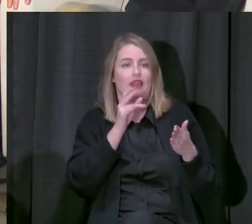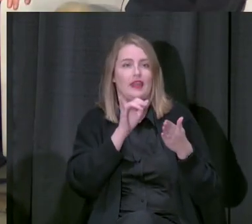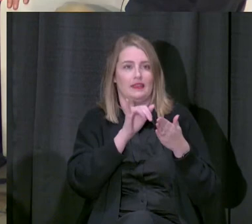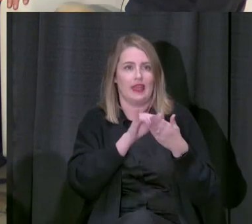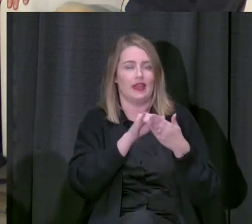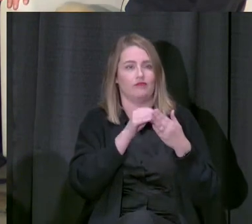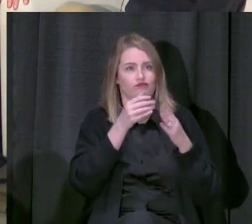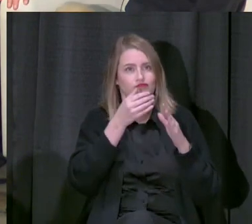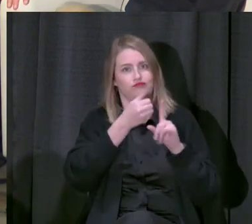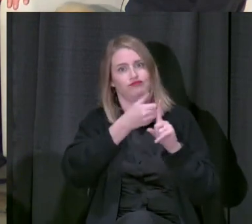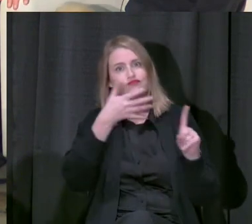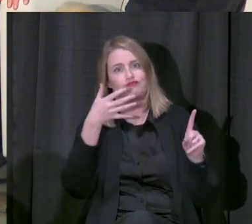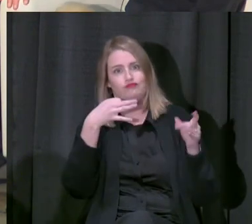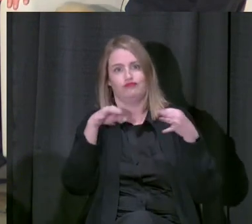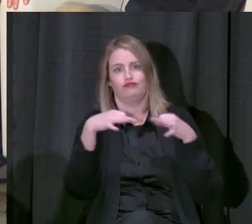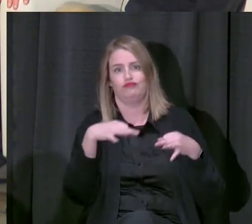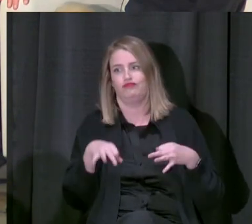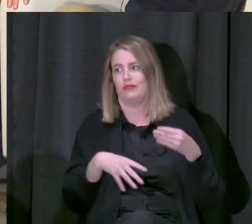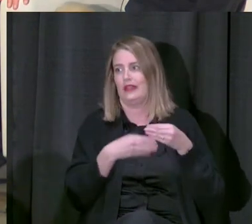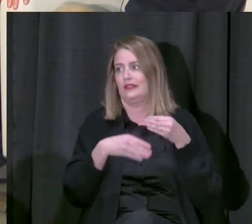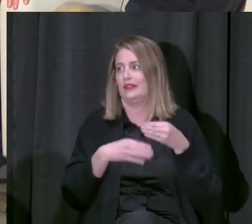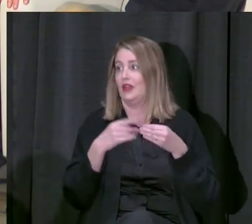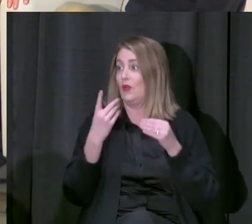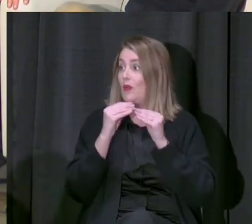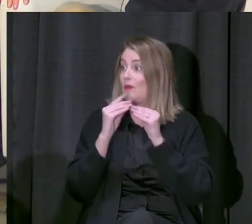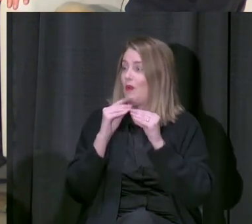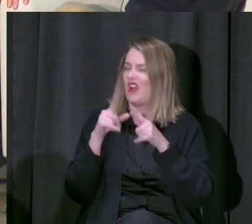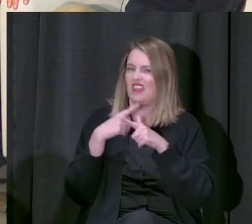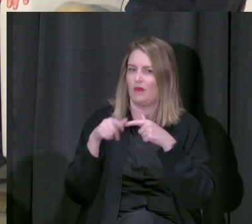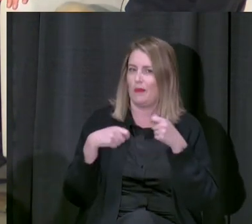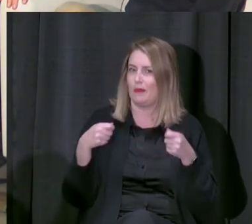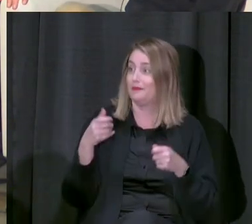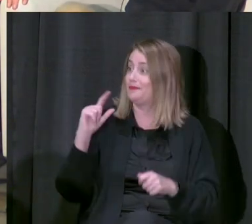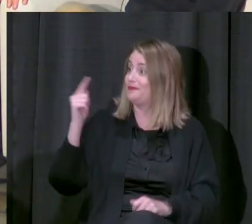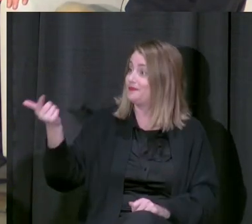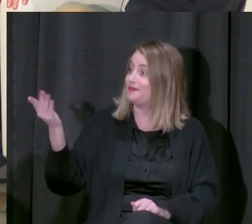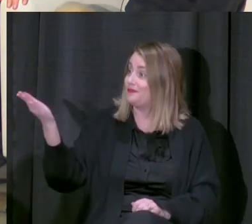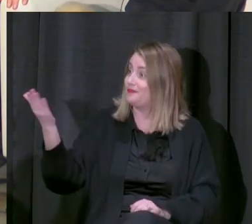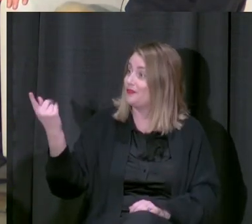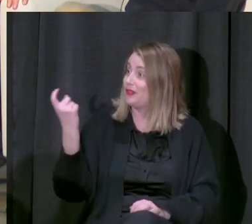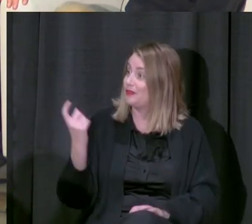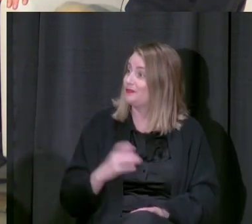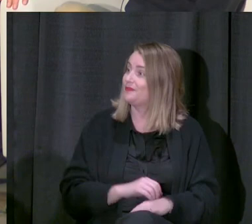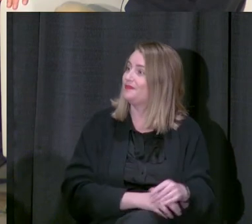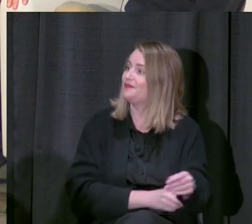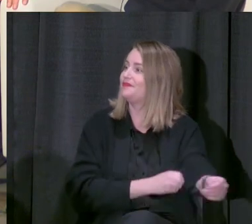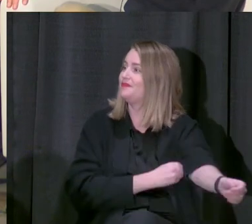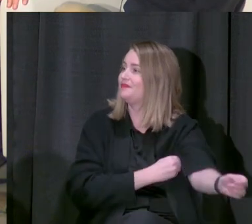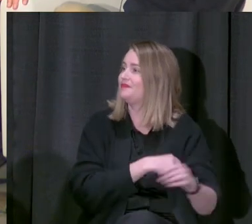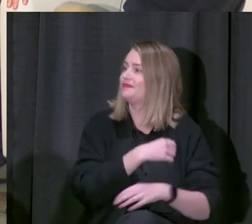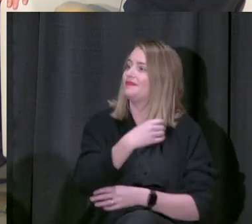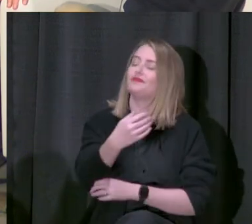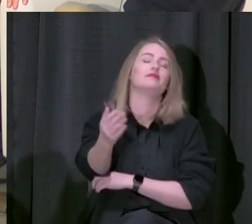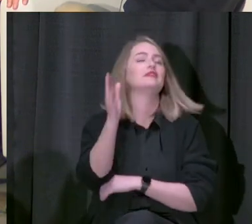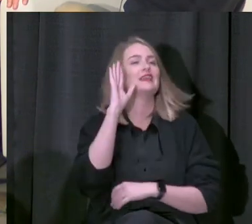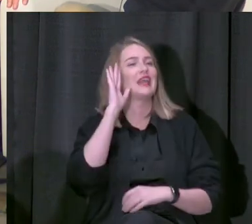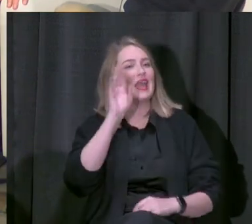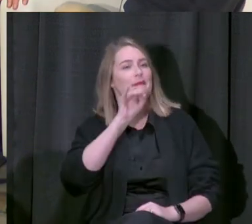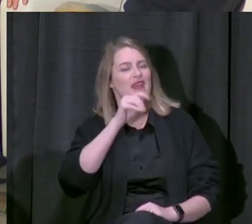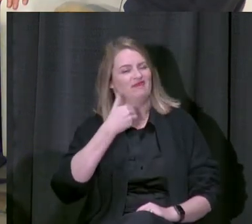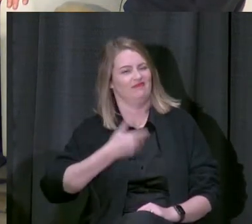One more up front here. And then we'll wrap it up. Okay. Hey, Mike, it's